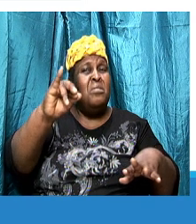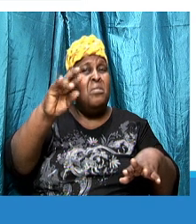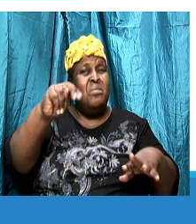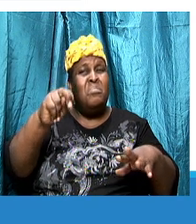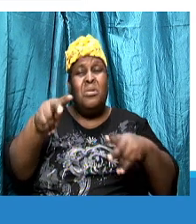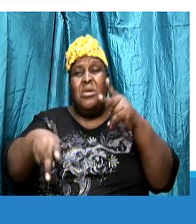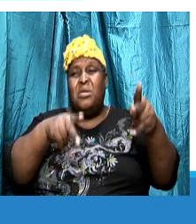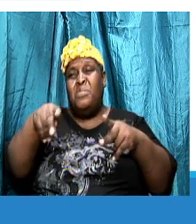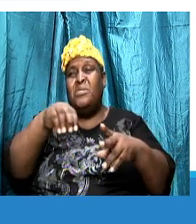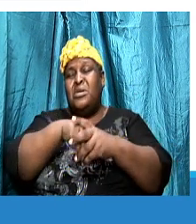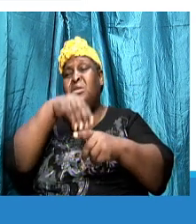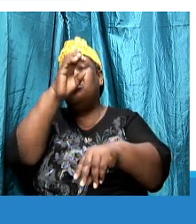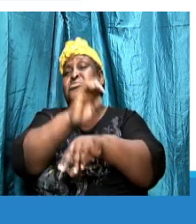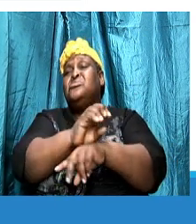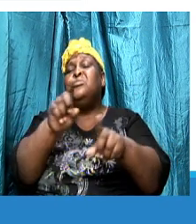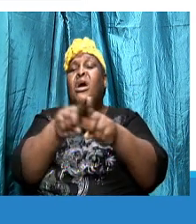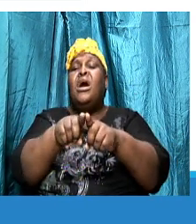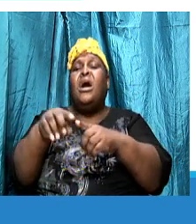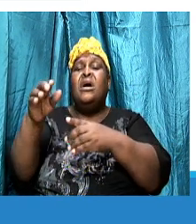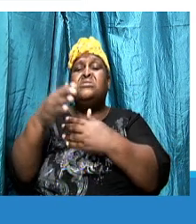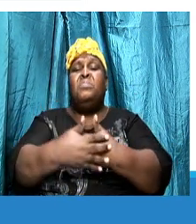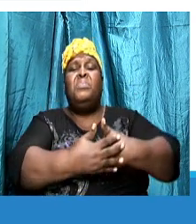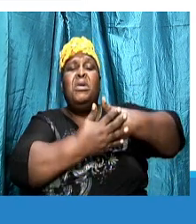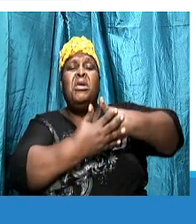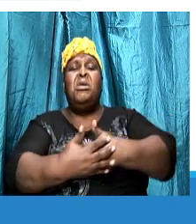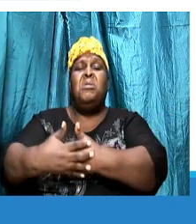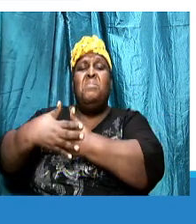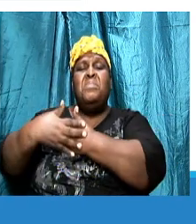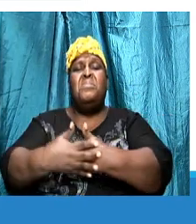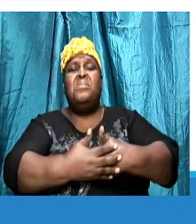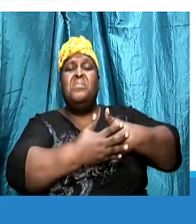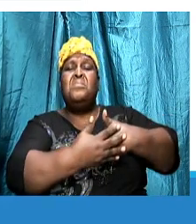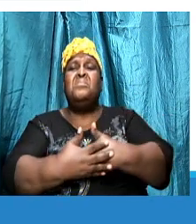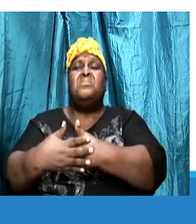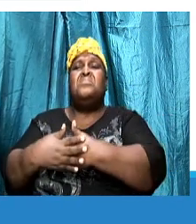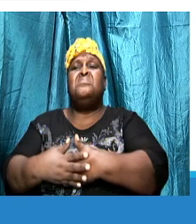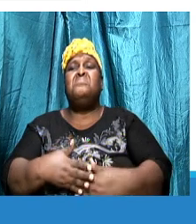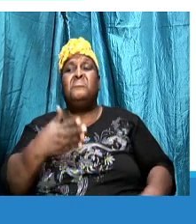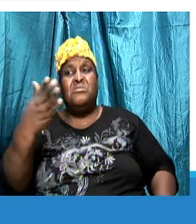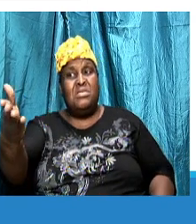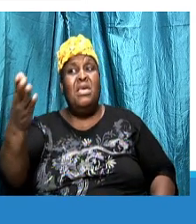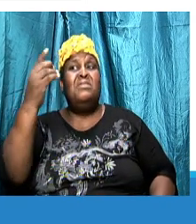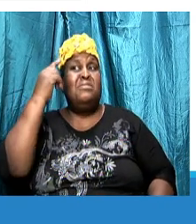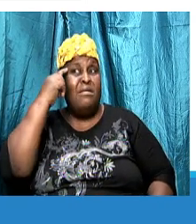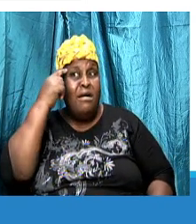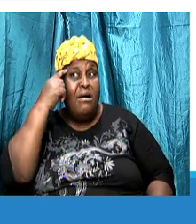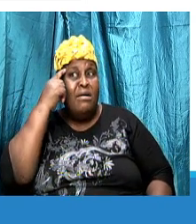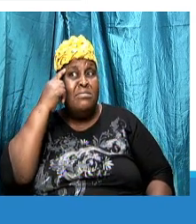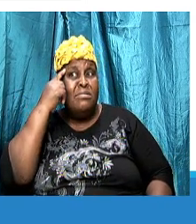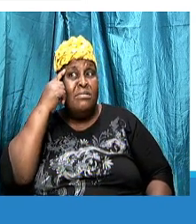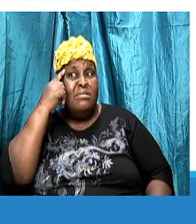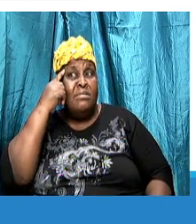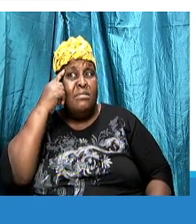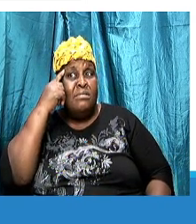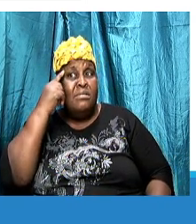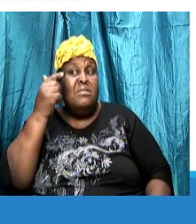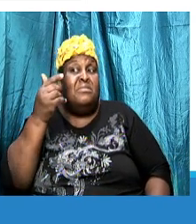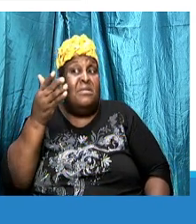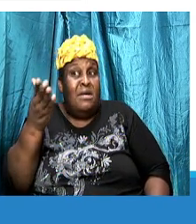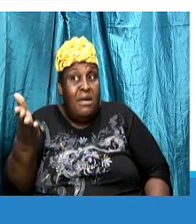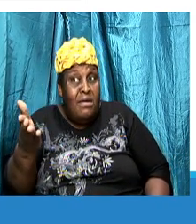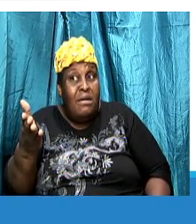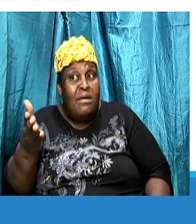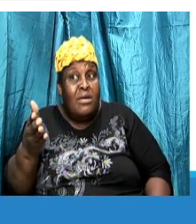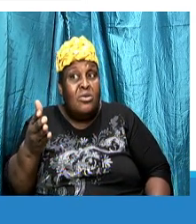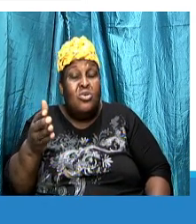very, this was like a slap in the face, because they thought that they were so intellectual. They thought that